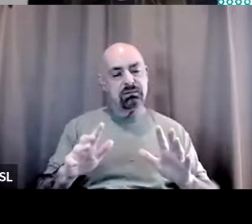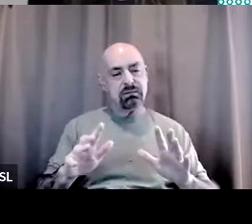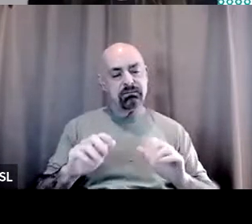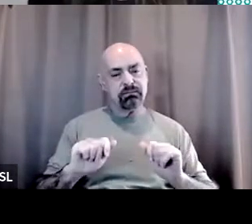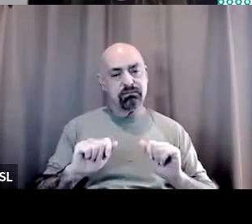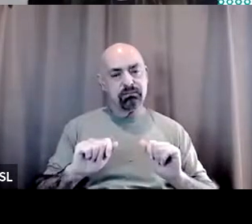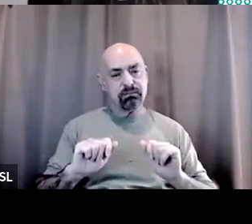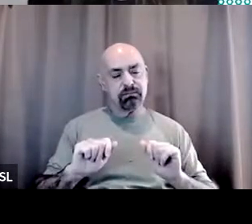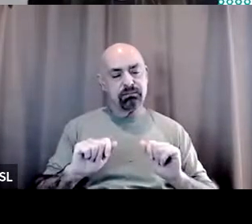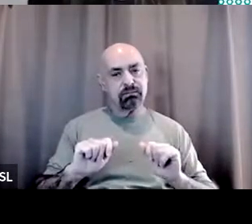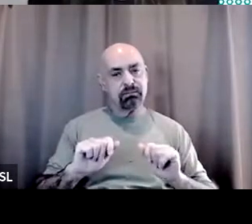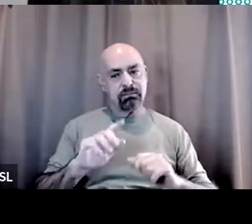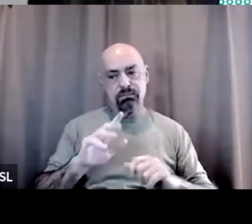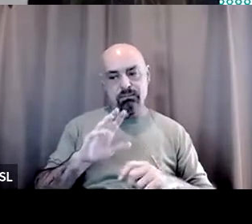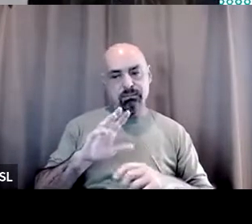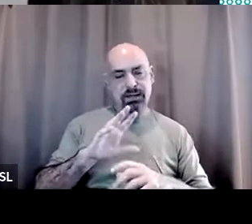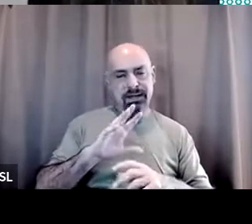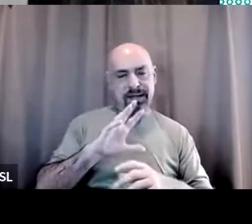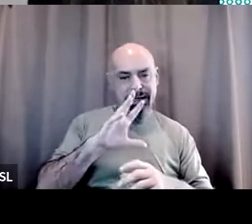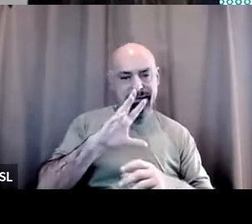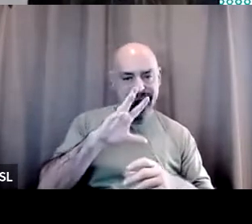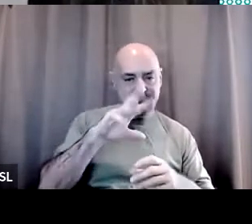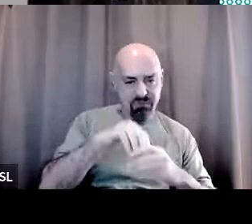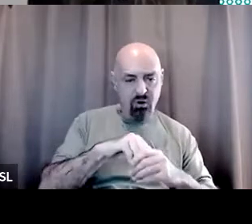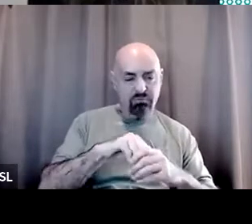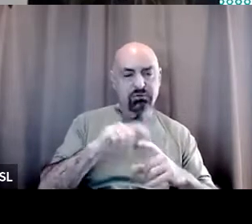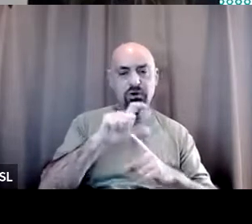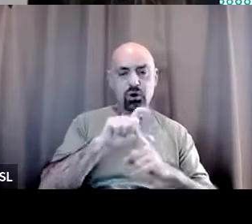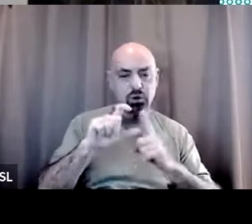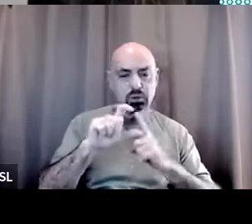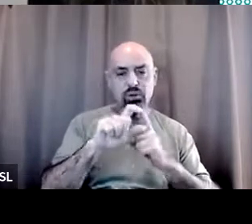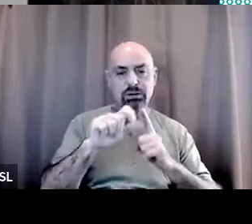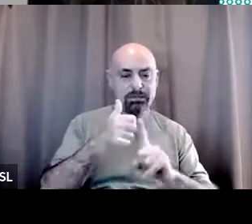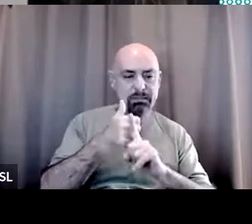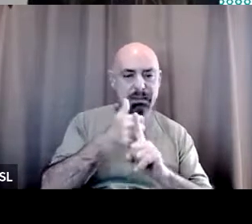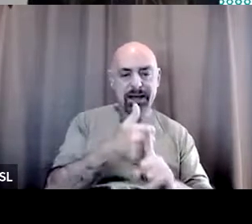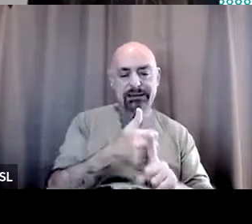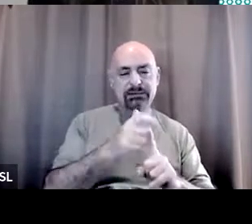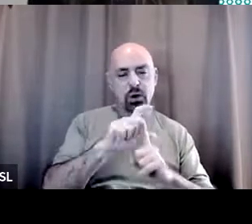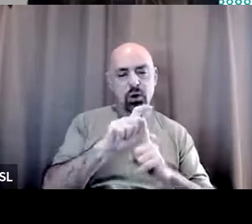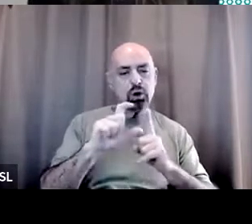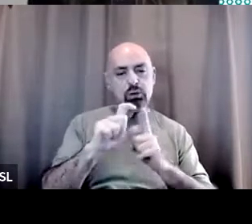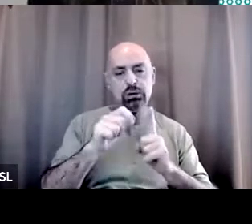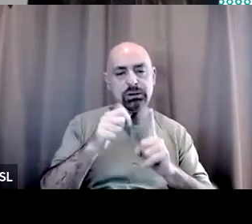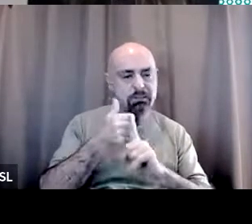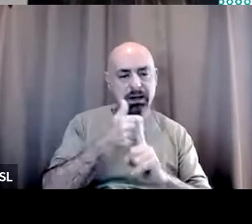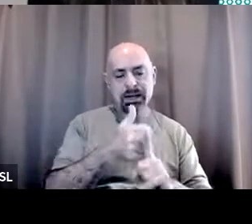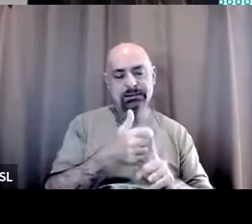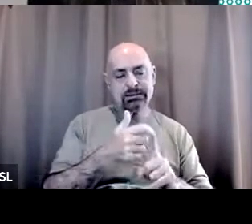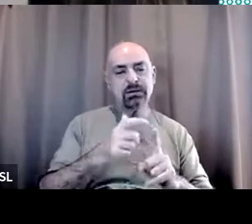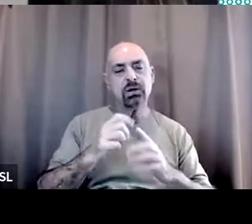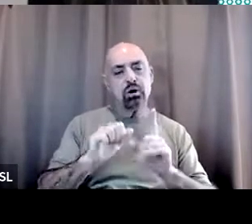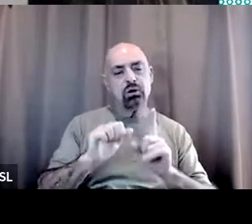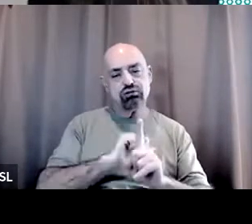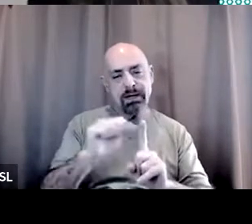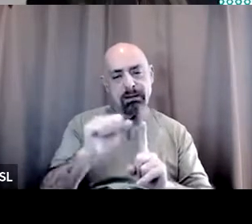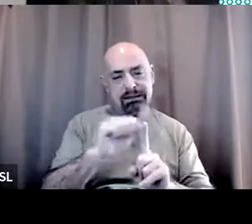people involved in the community-based, at that time, in community-based rehabilitation